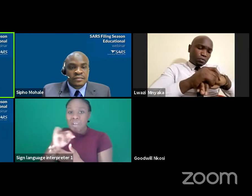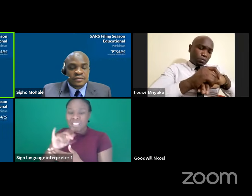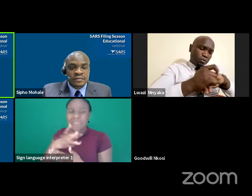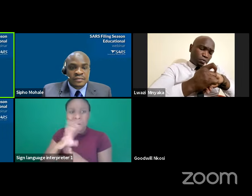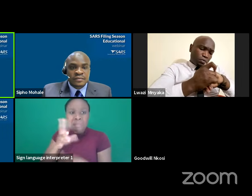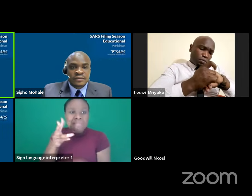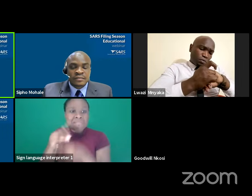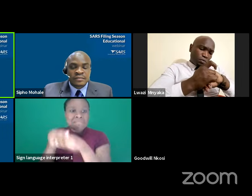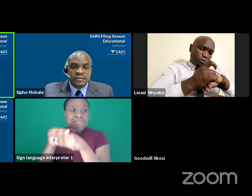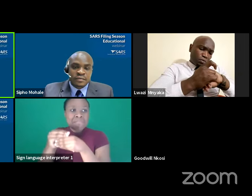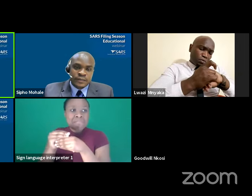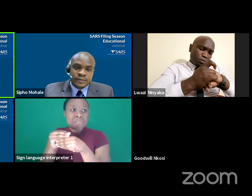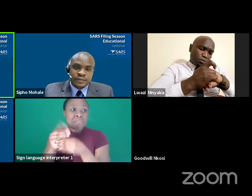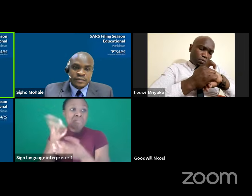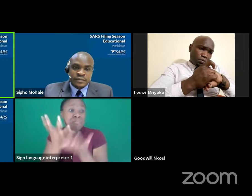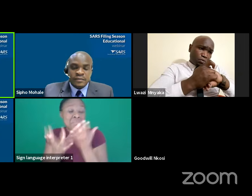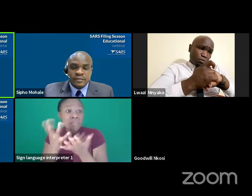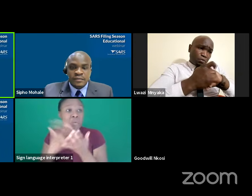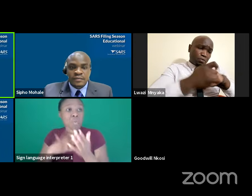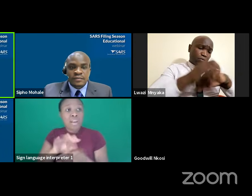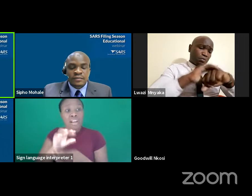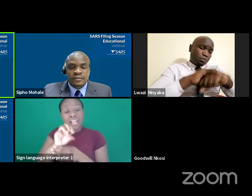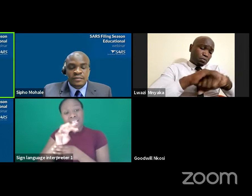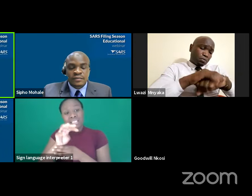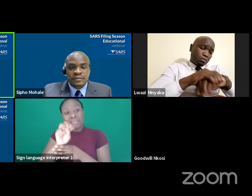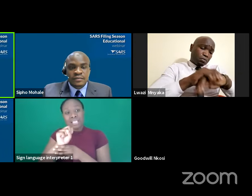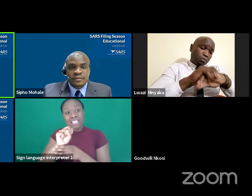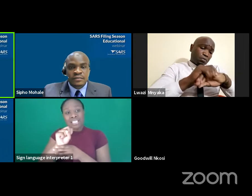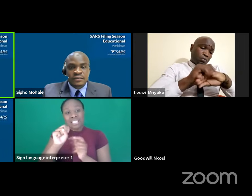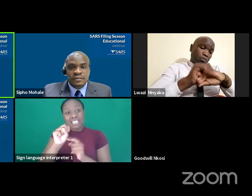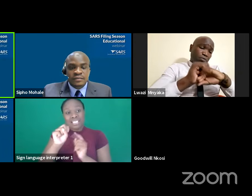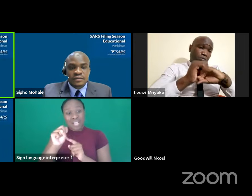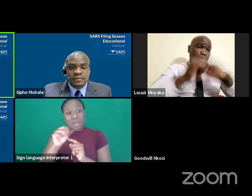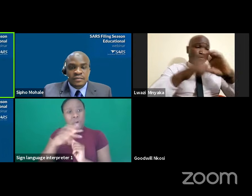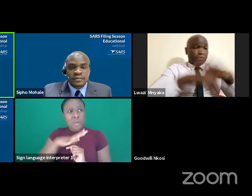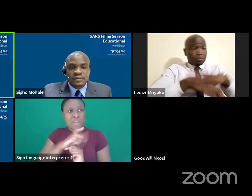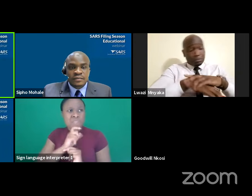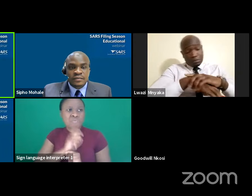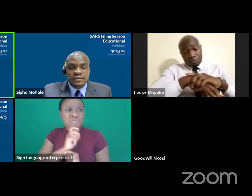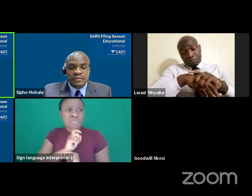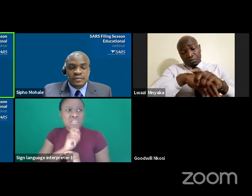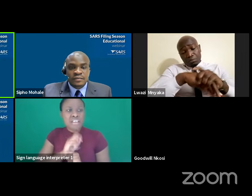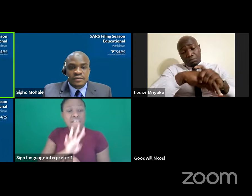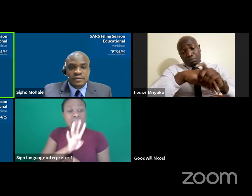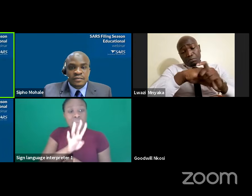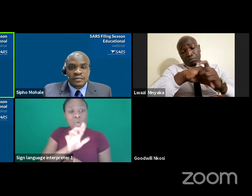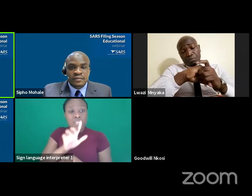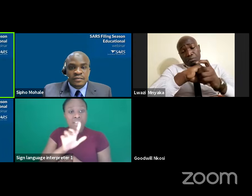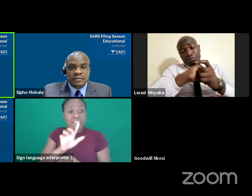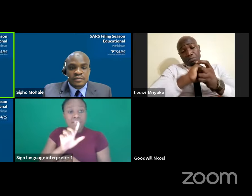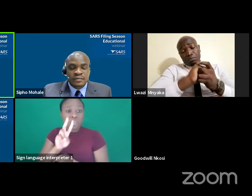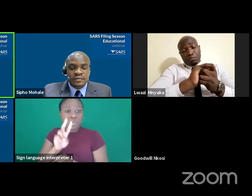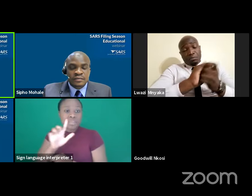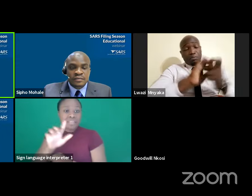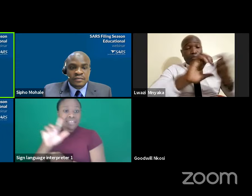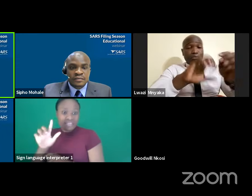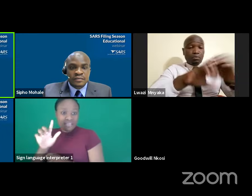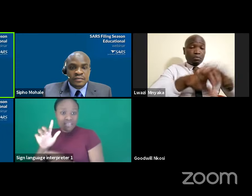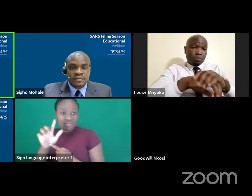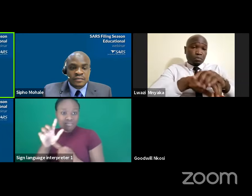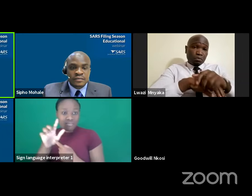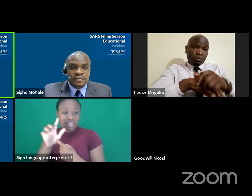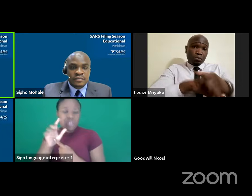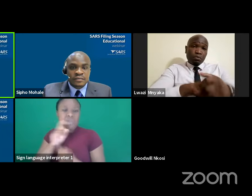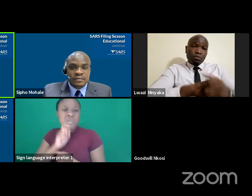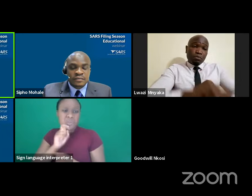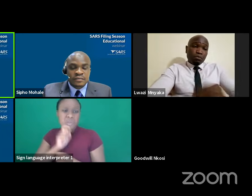You can also use our SMS process. The number is 47277. When you enter that number,